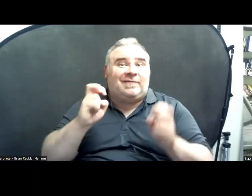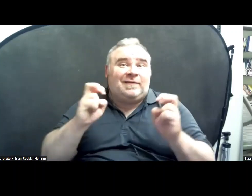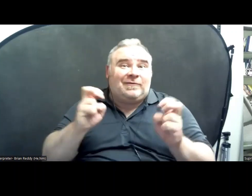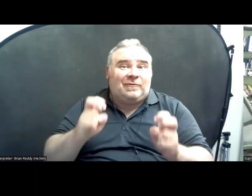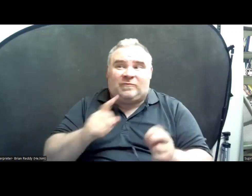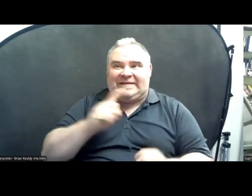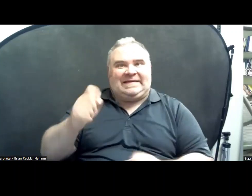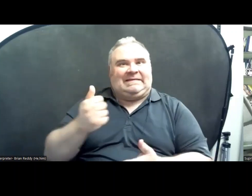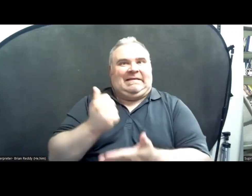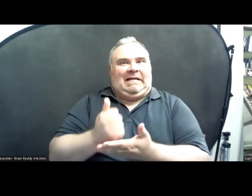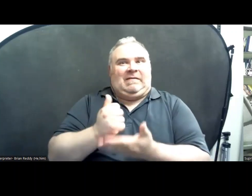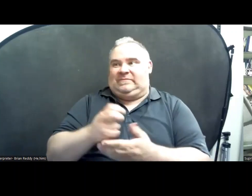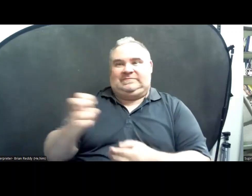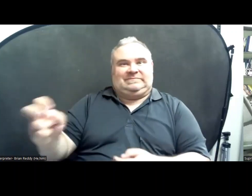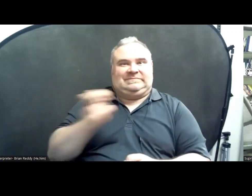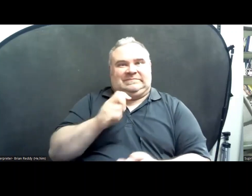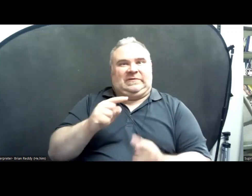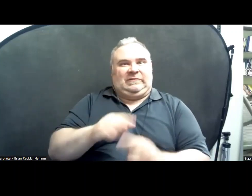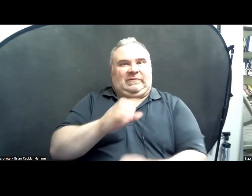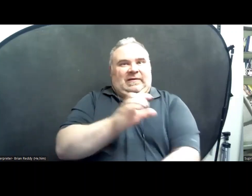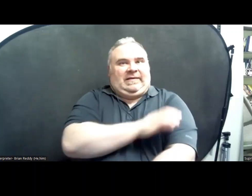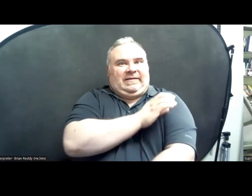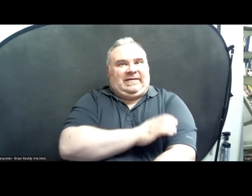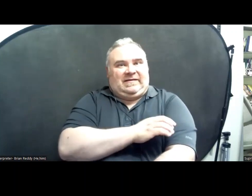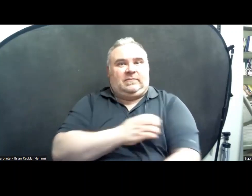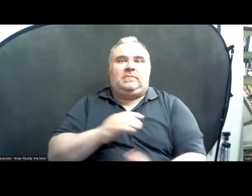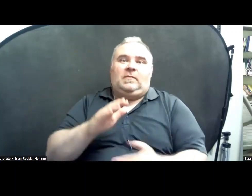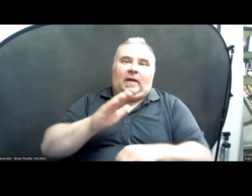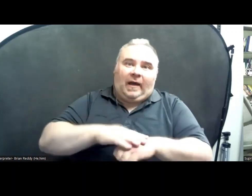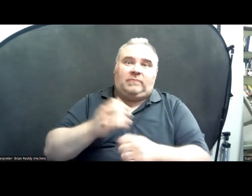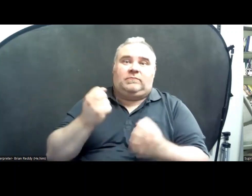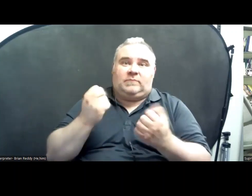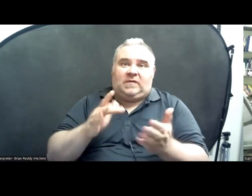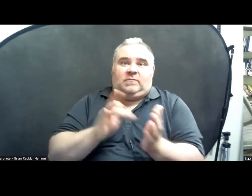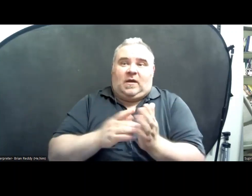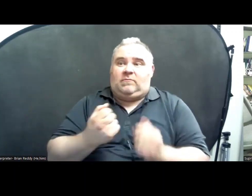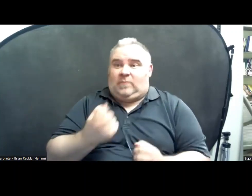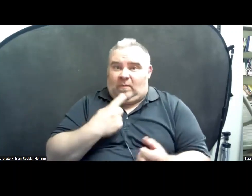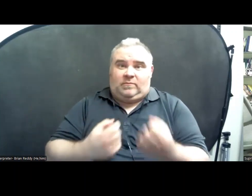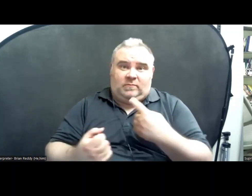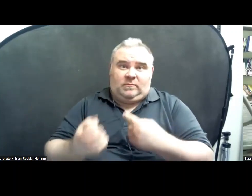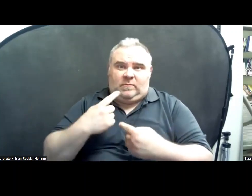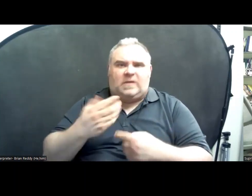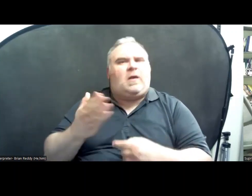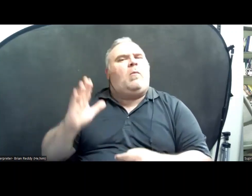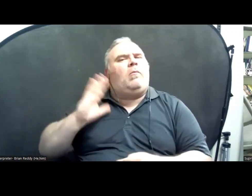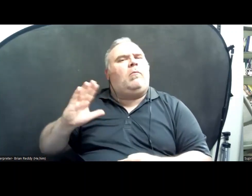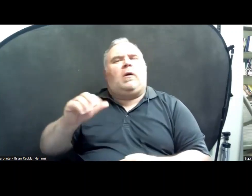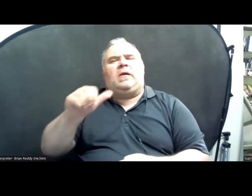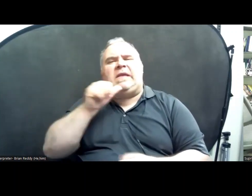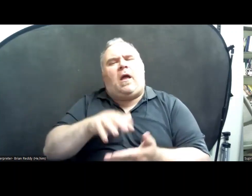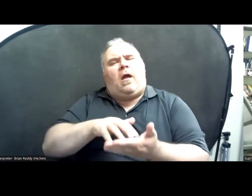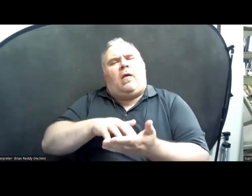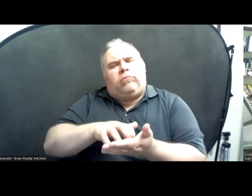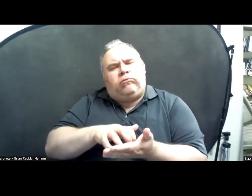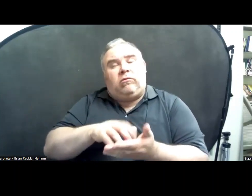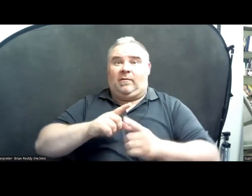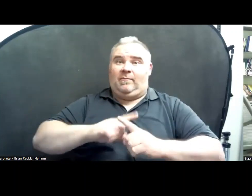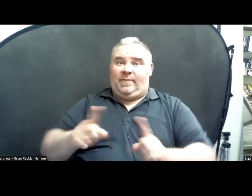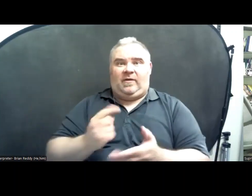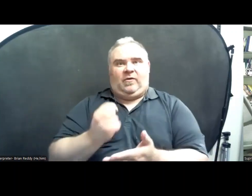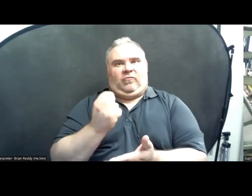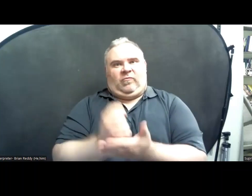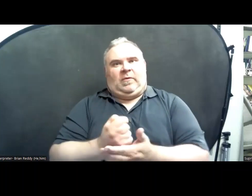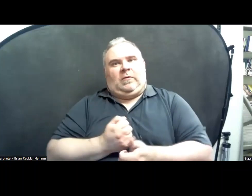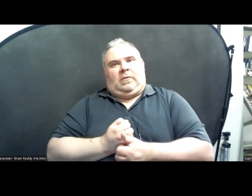required assistance coming to the clinic, was on several medications. And while he wasn't frail at the time, the treatment